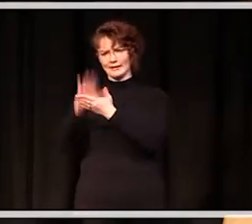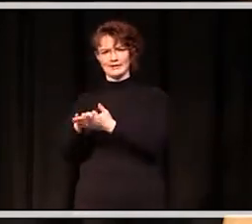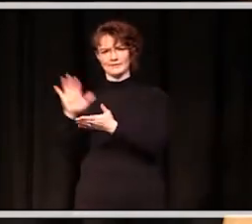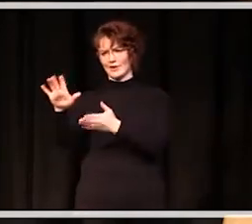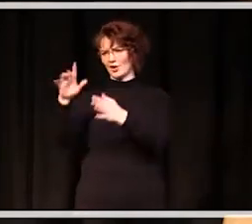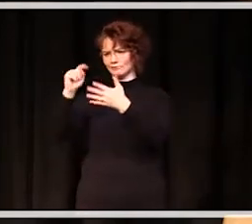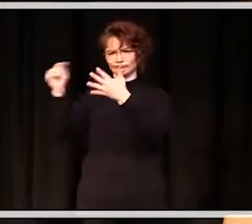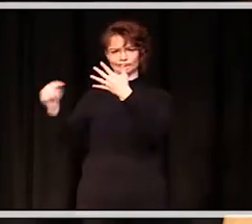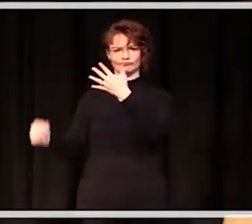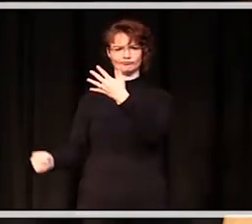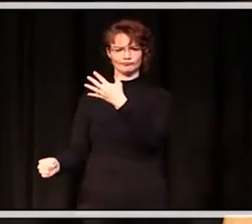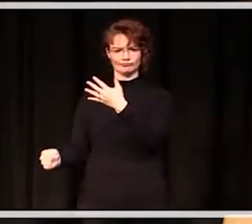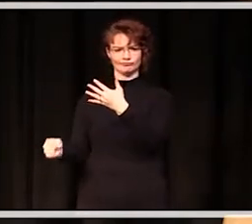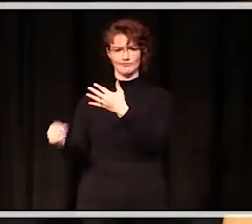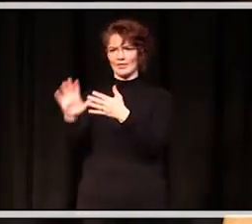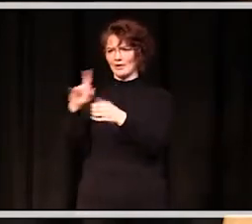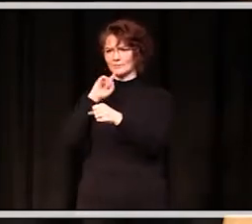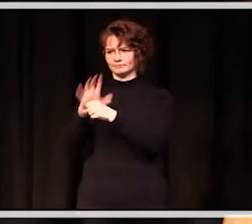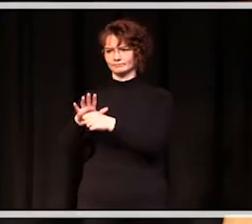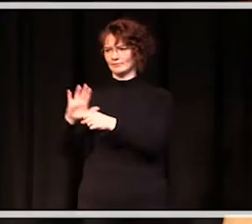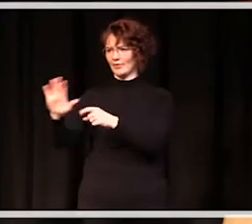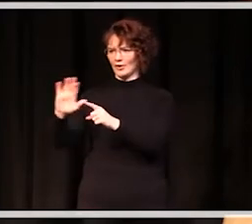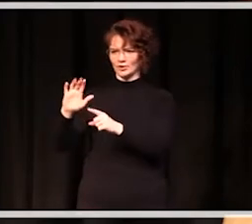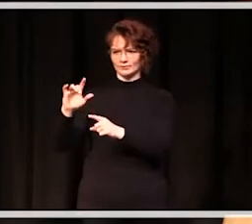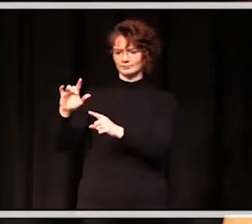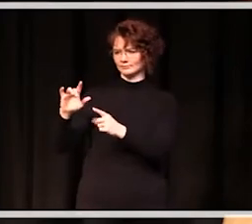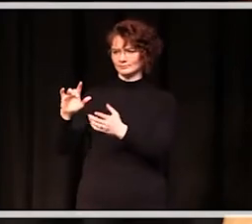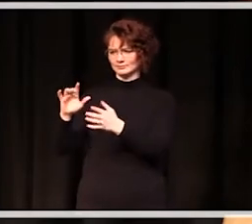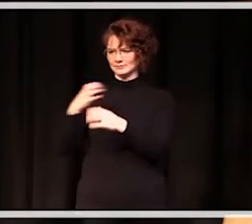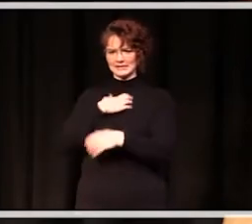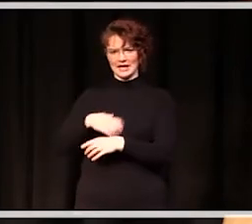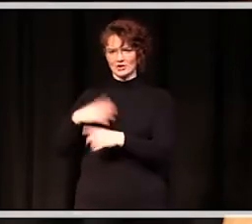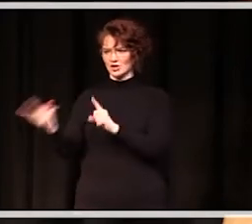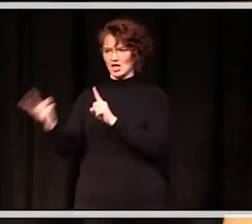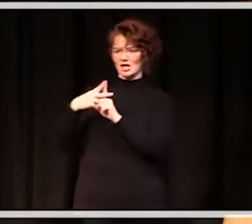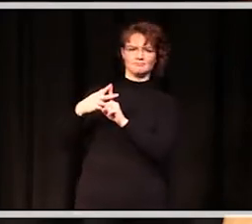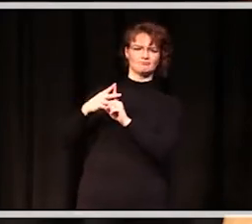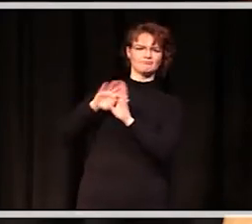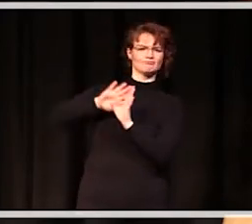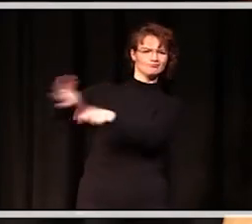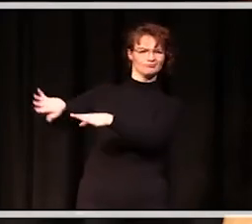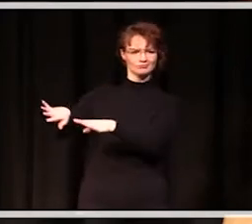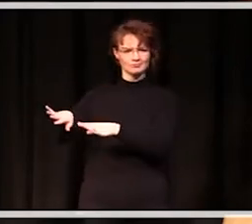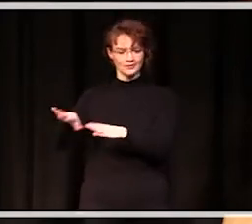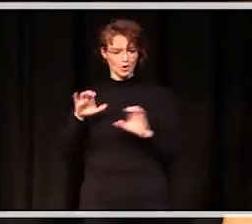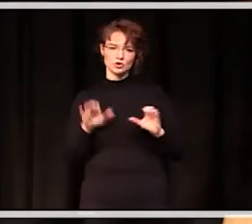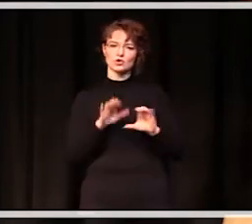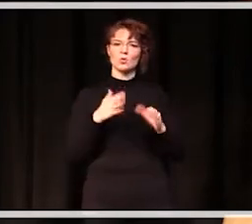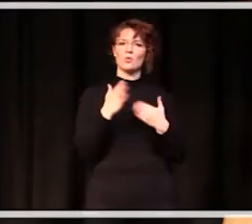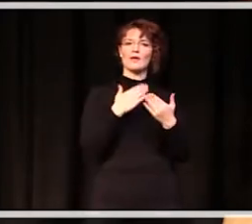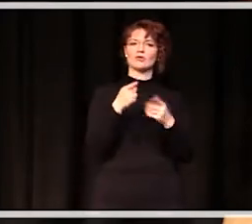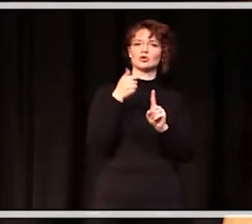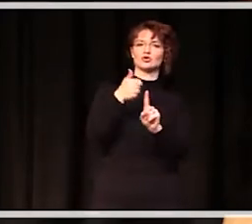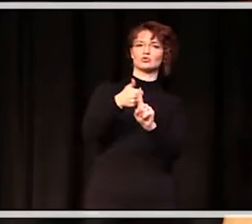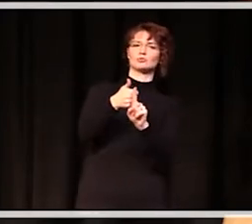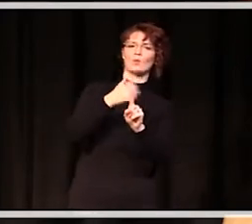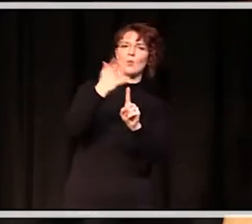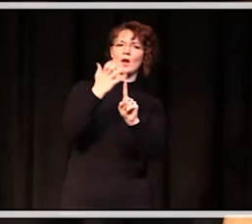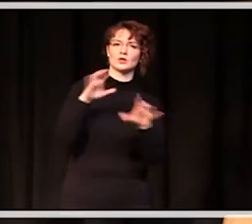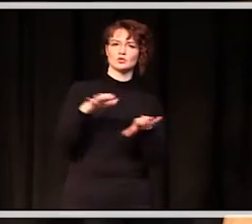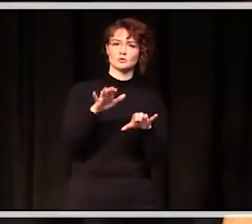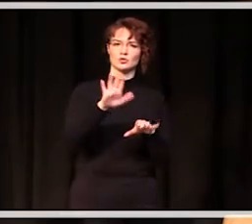put their convictions or their desires on you. You be you. You do as you please. This is your